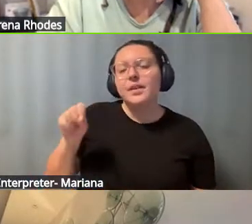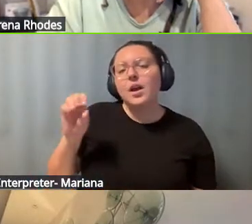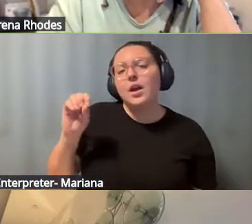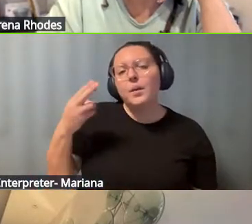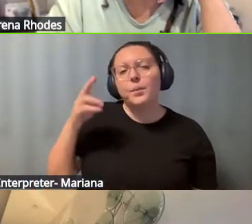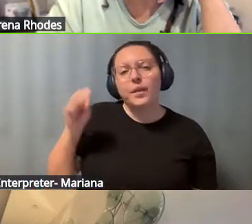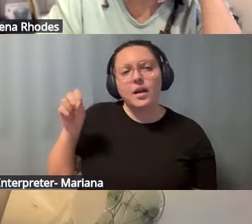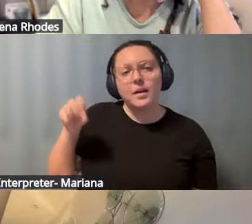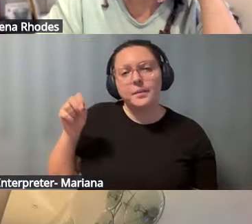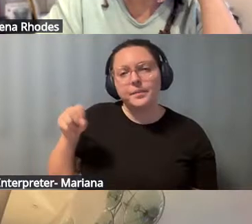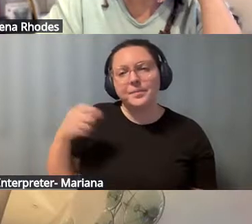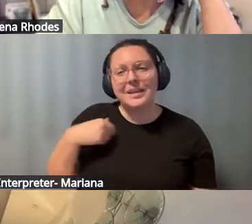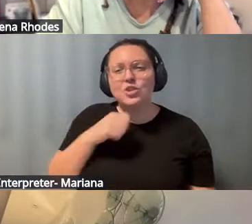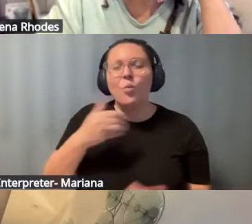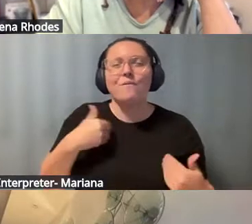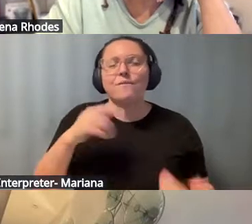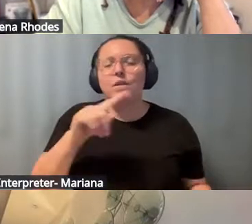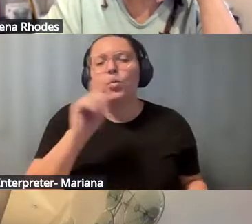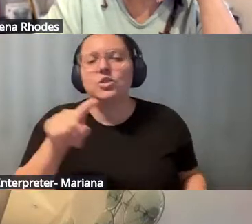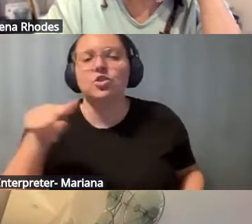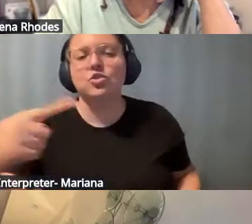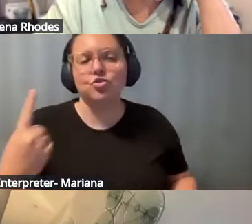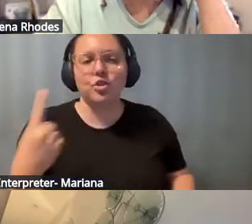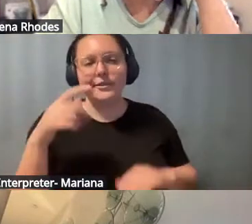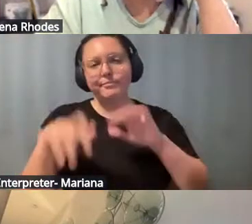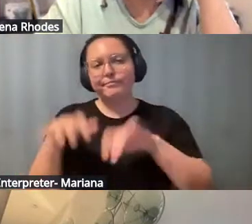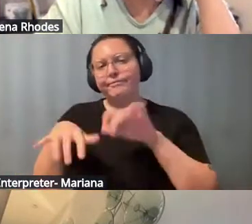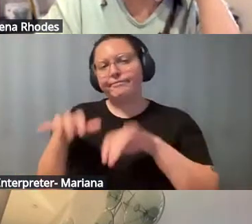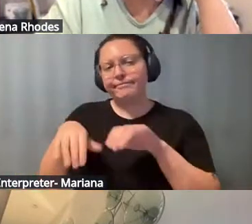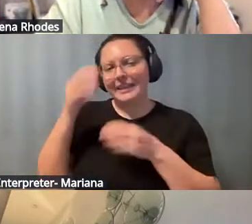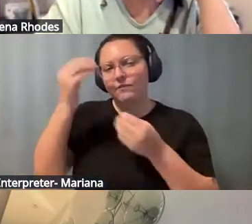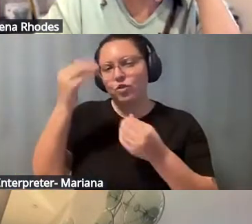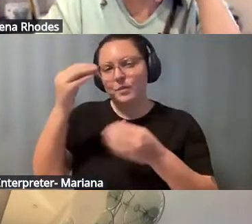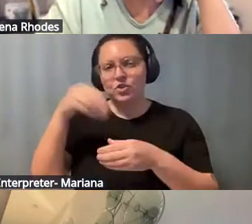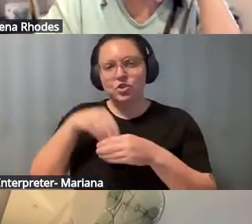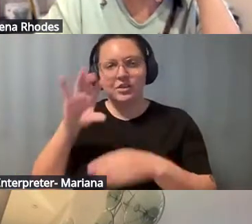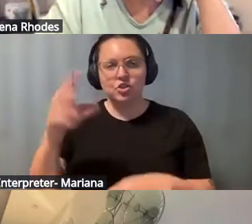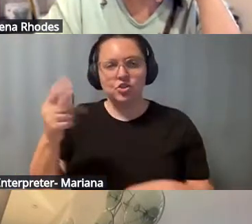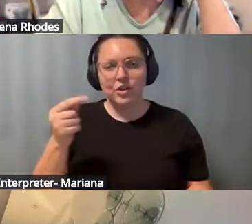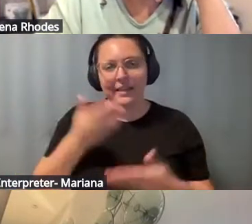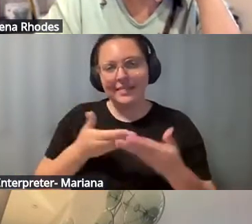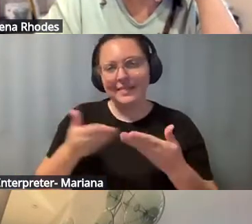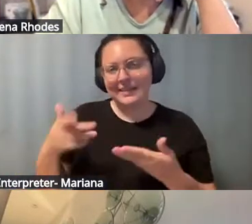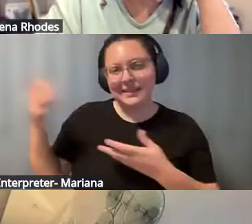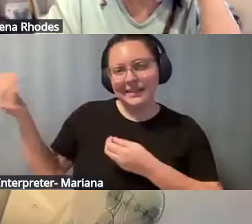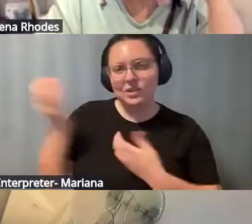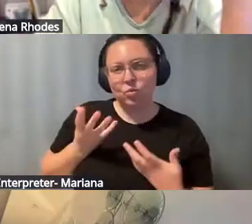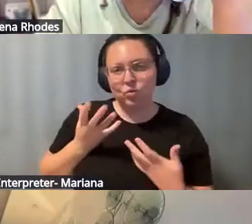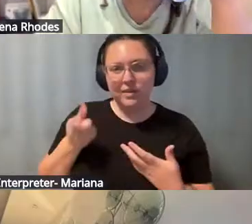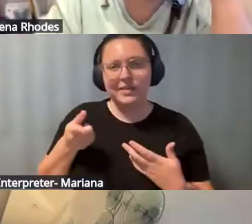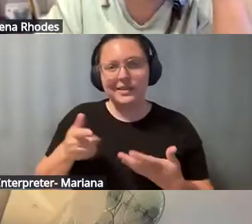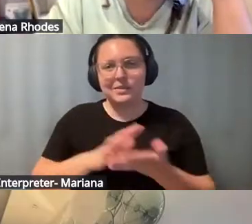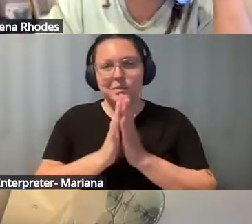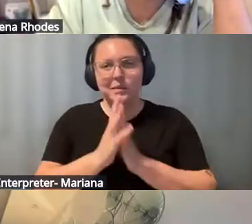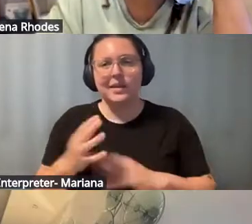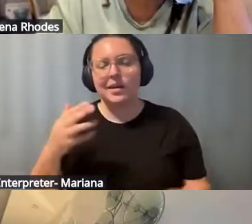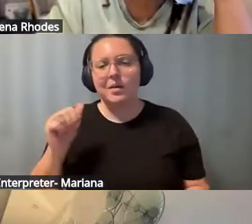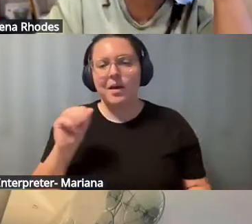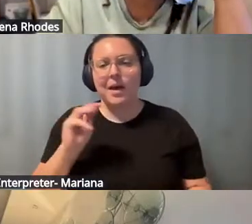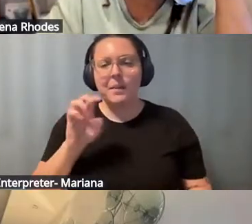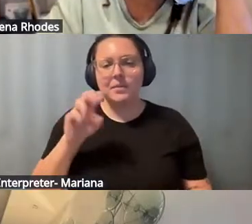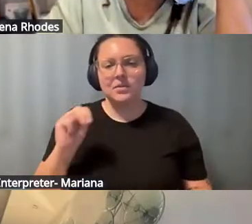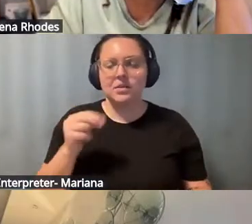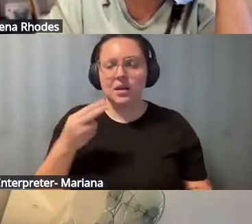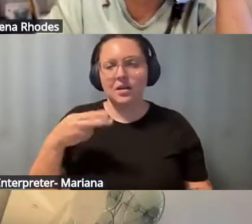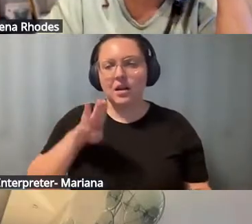I really don't have. I just was putting the information inside the chat that we was told that it was going to become an Amazon hub station,